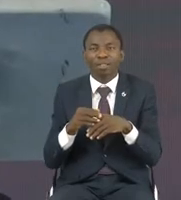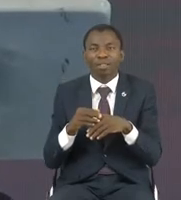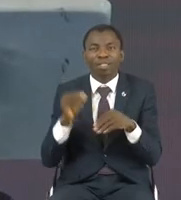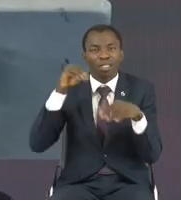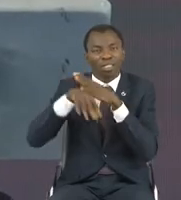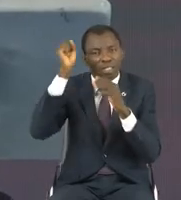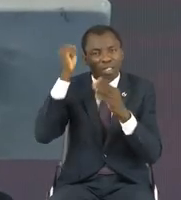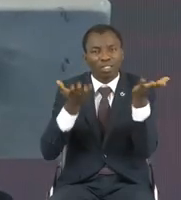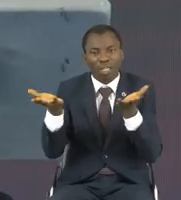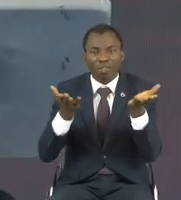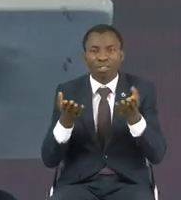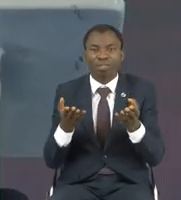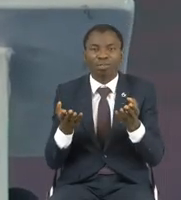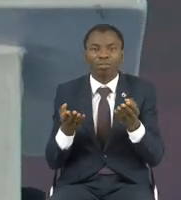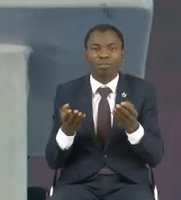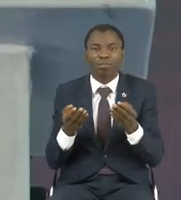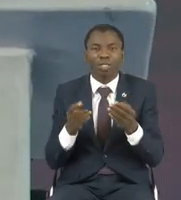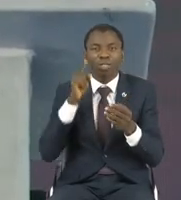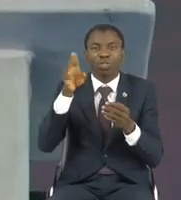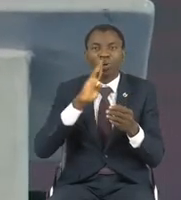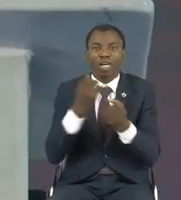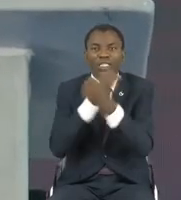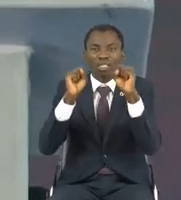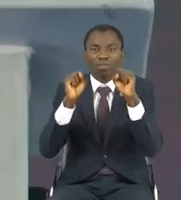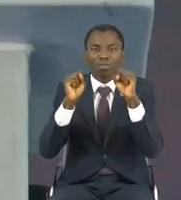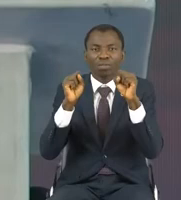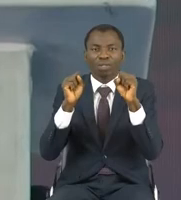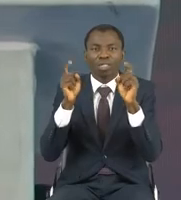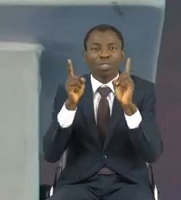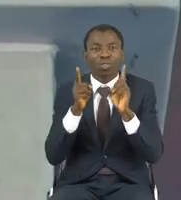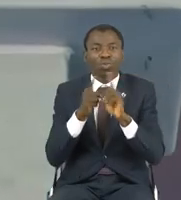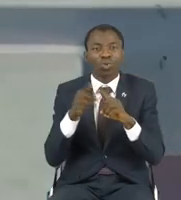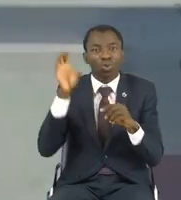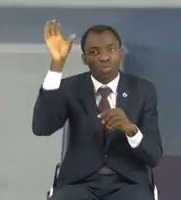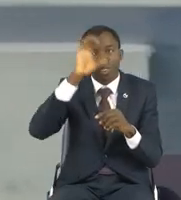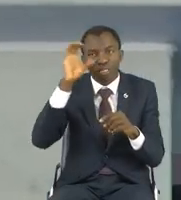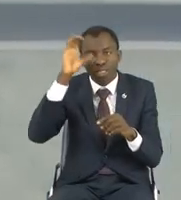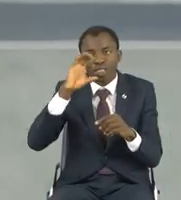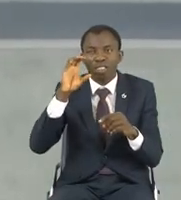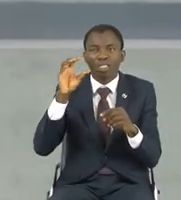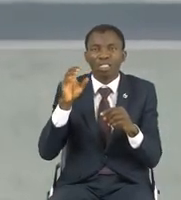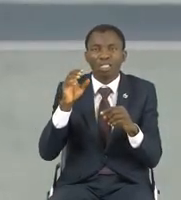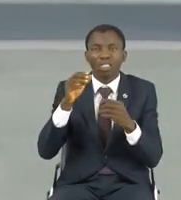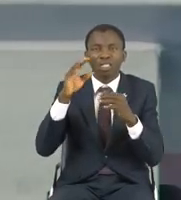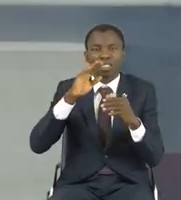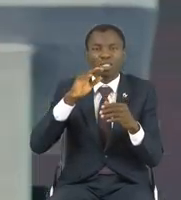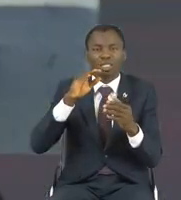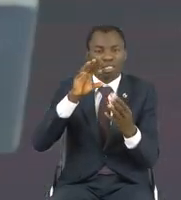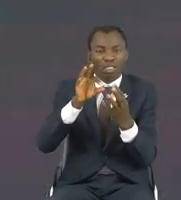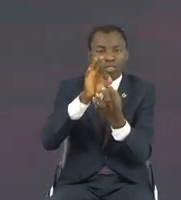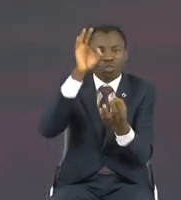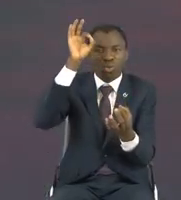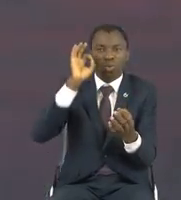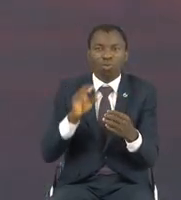service. You are saved to seek souls. He himself said,